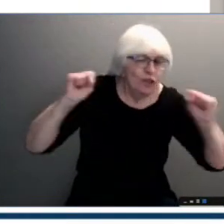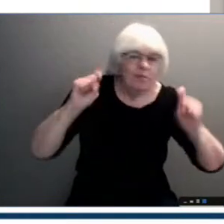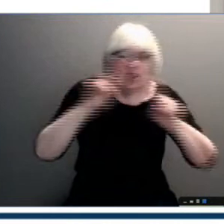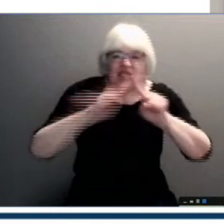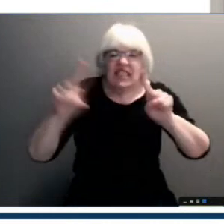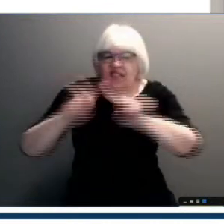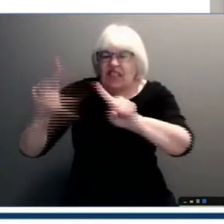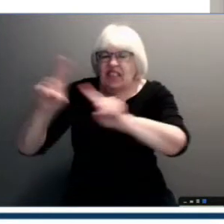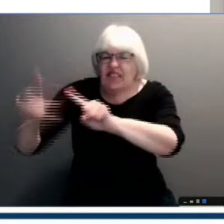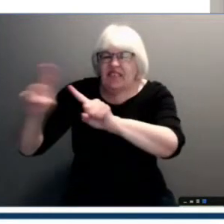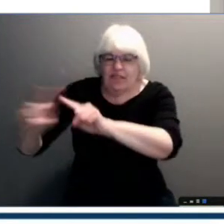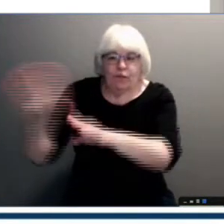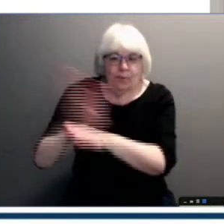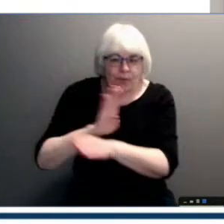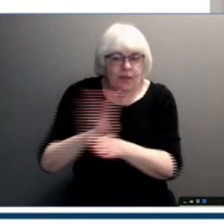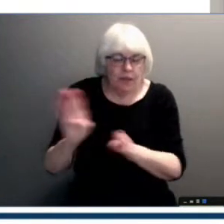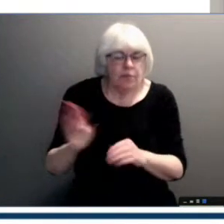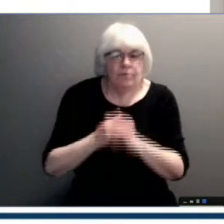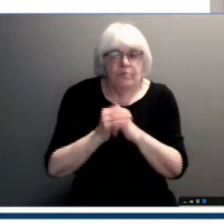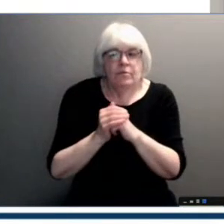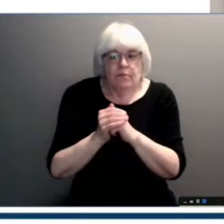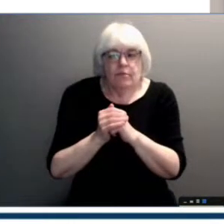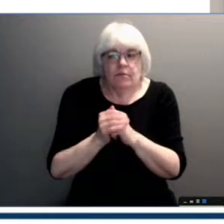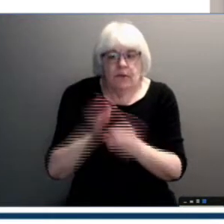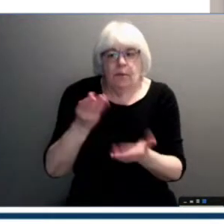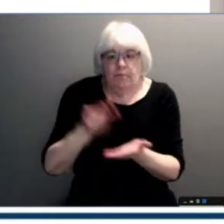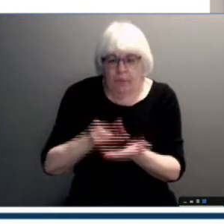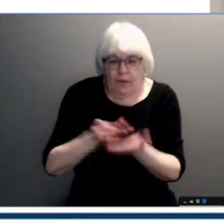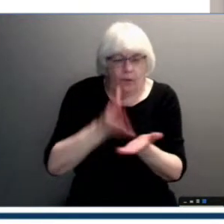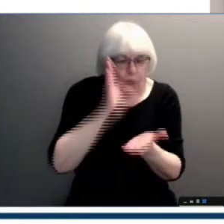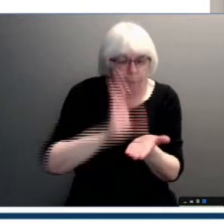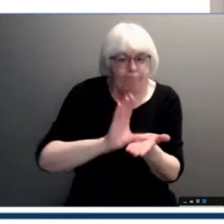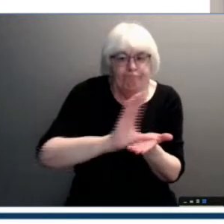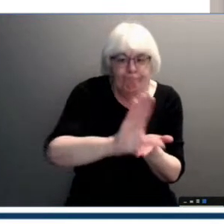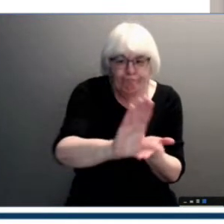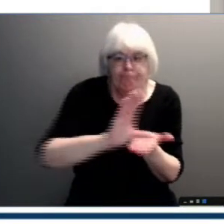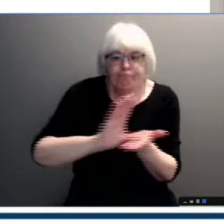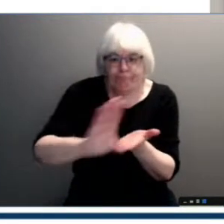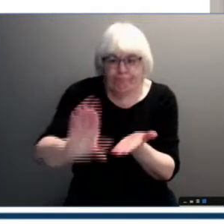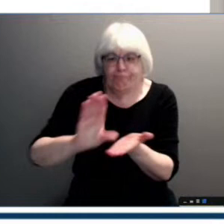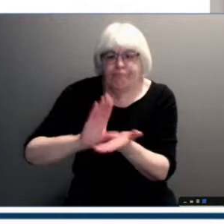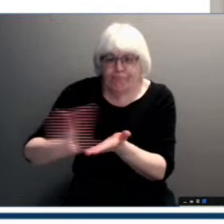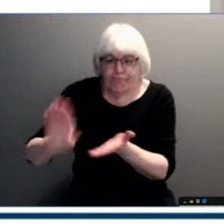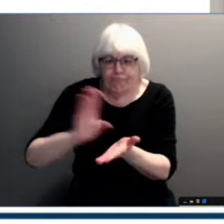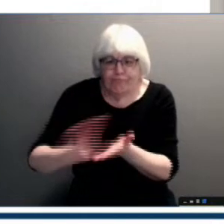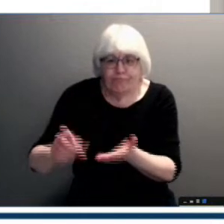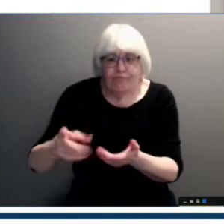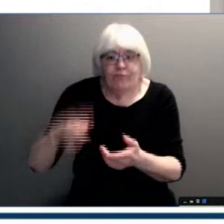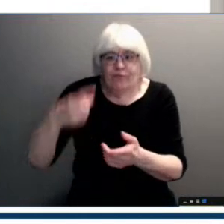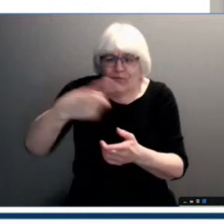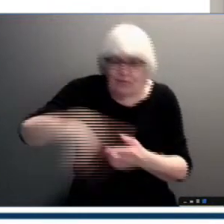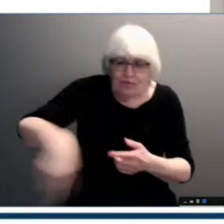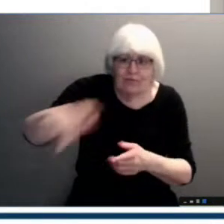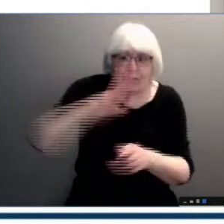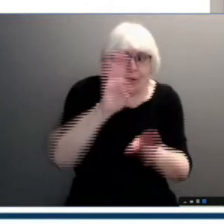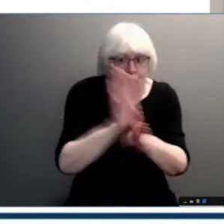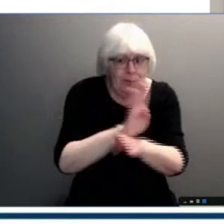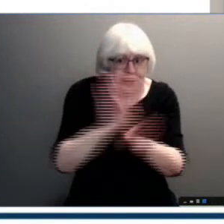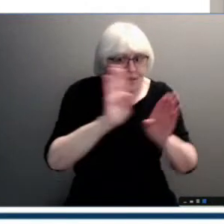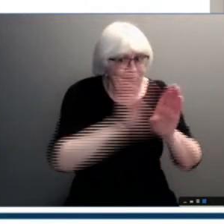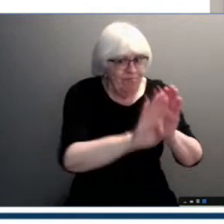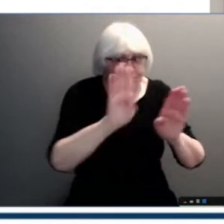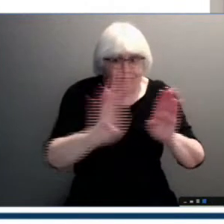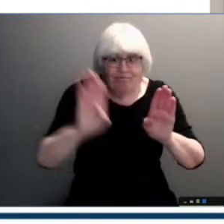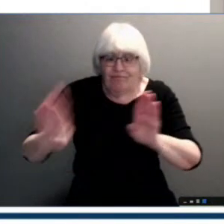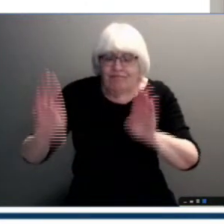days. But we need to also understand that no two businesses are the same. So in order to be more flexible, the program has different